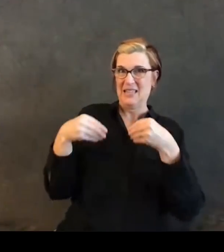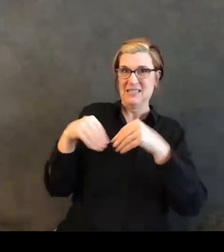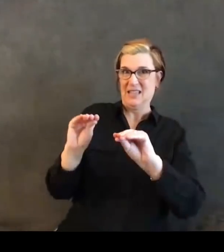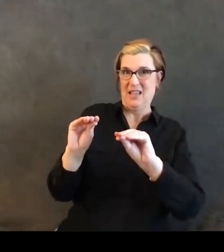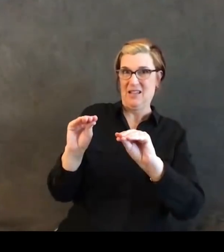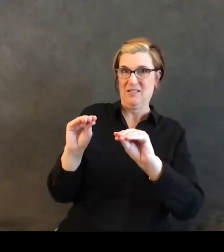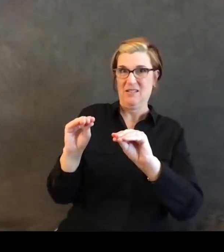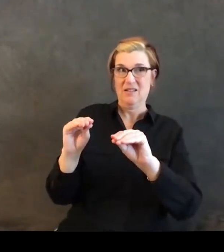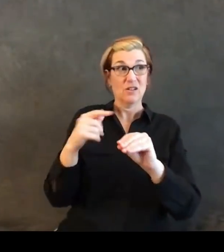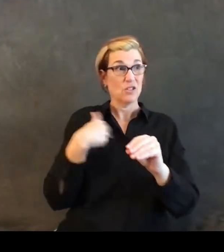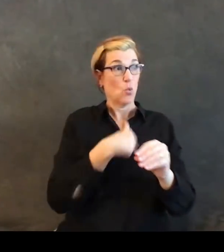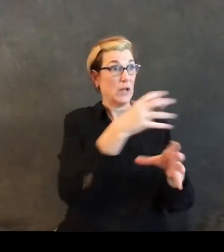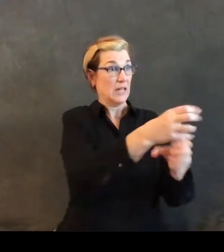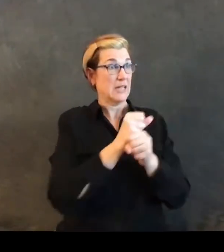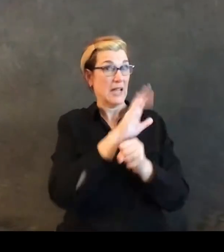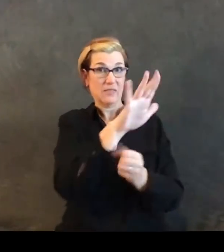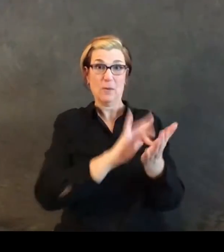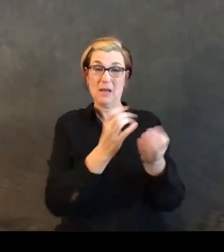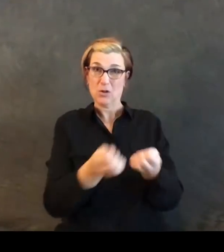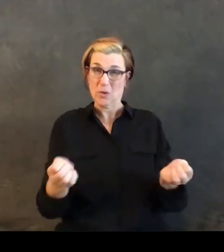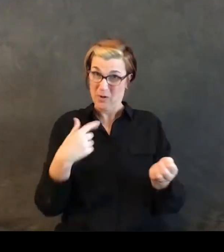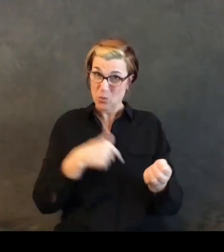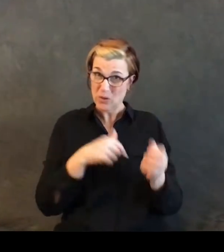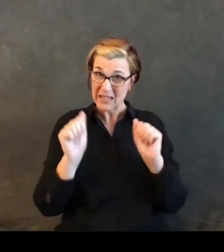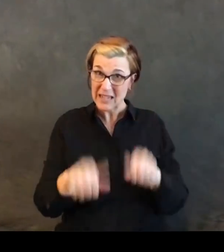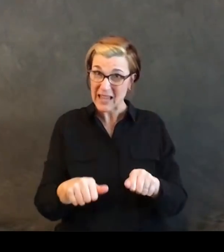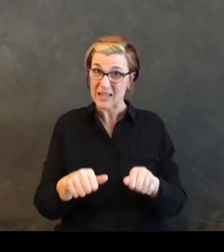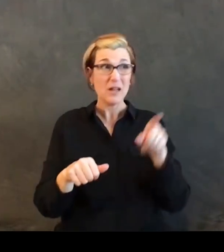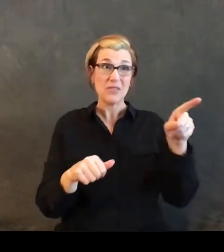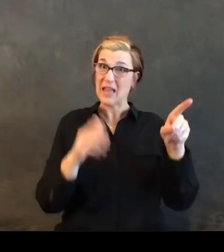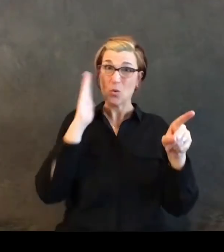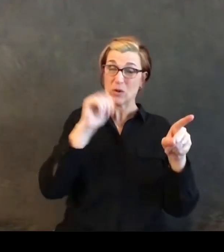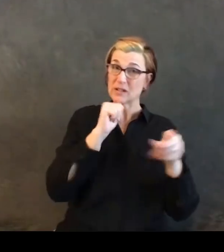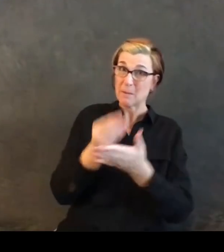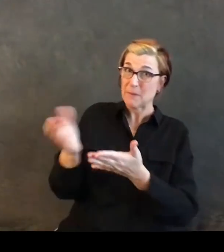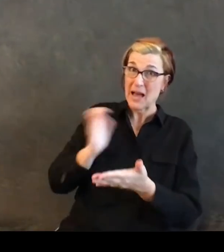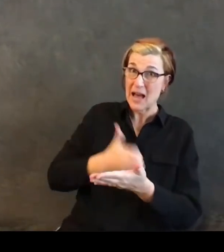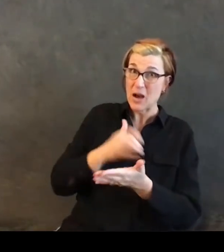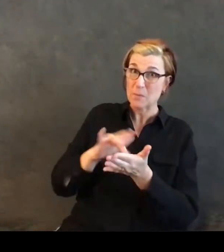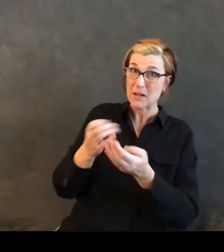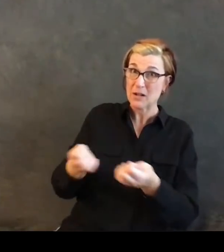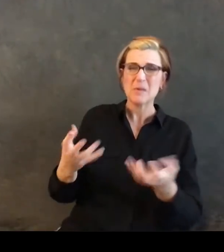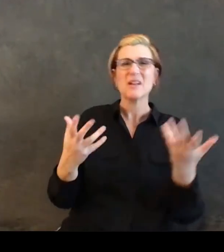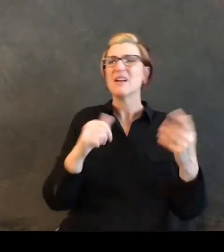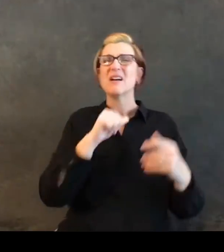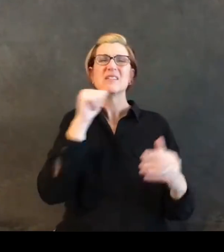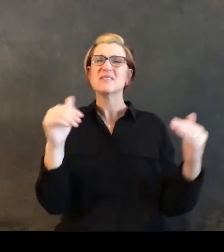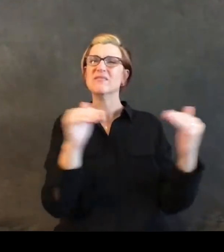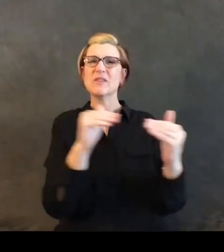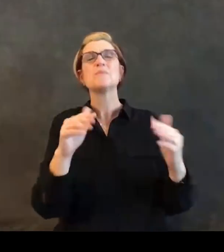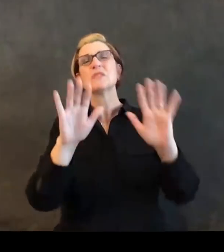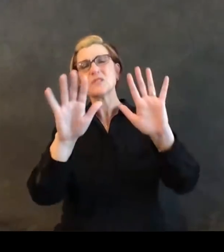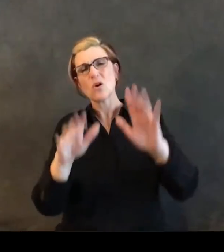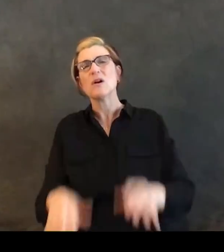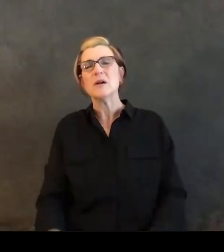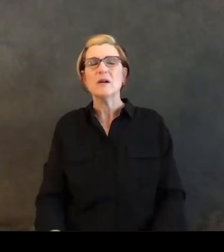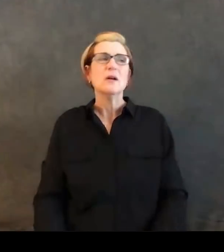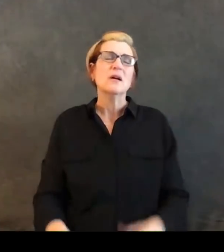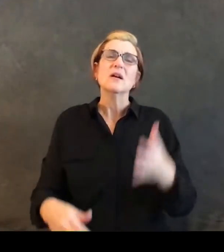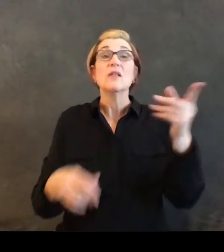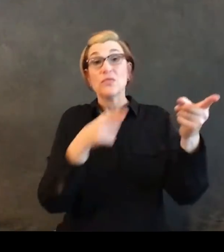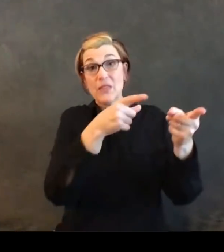their medical equipment in our country. We're changing things, Steve. All this is changing. But they have specifications so